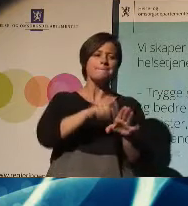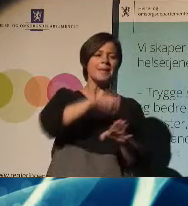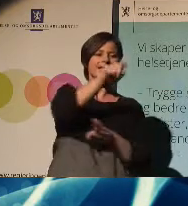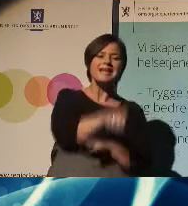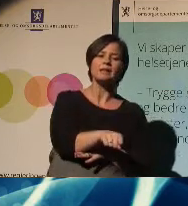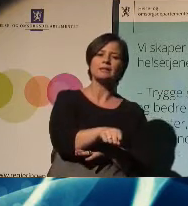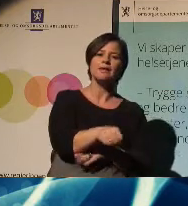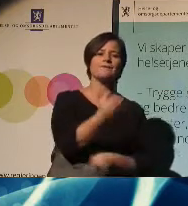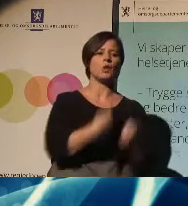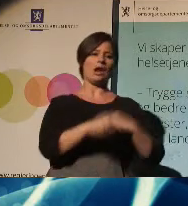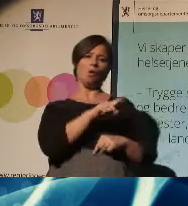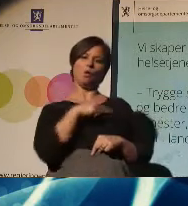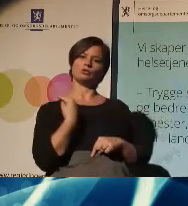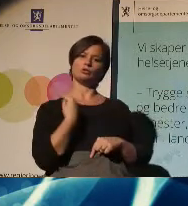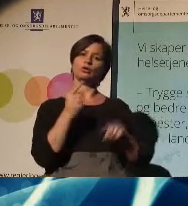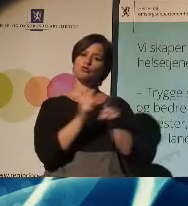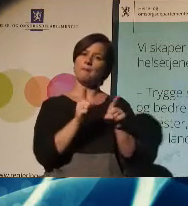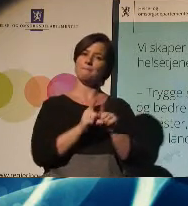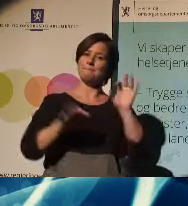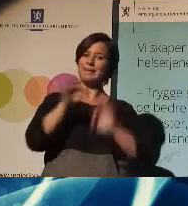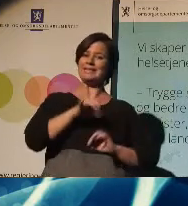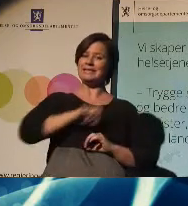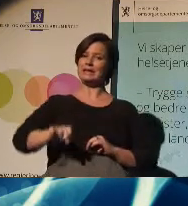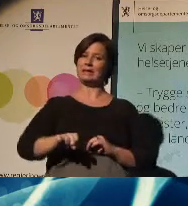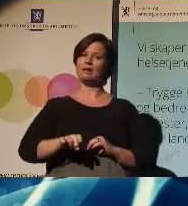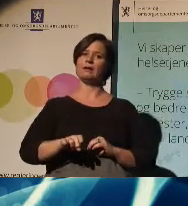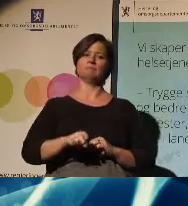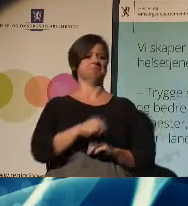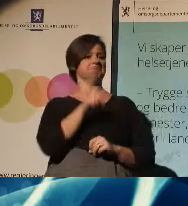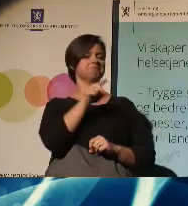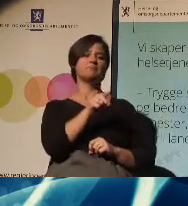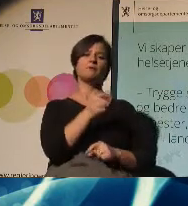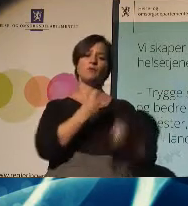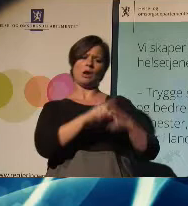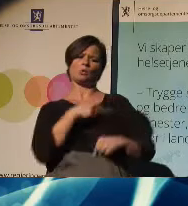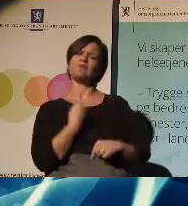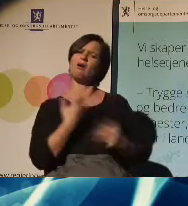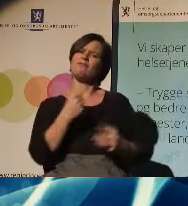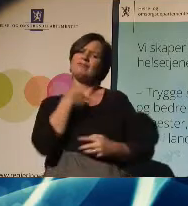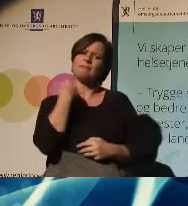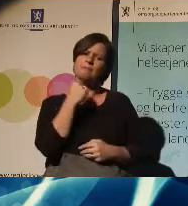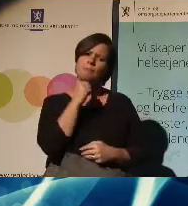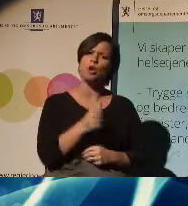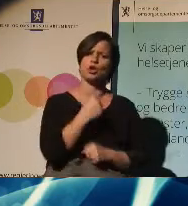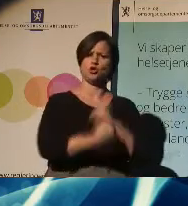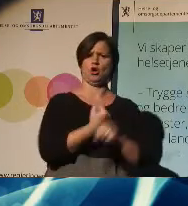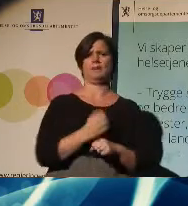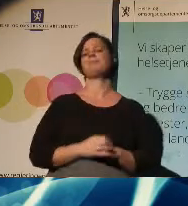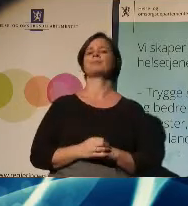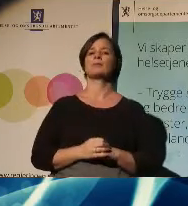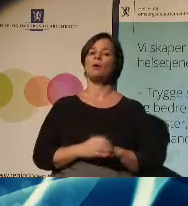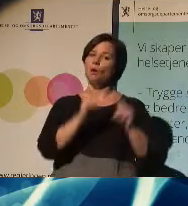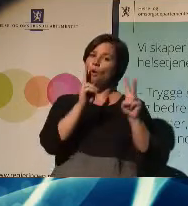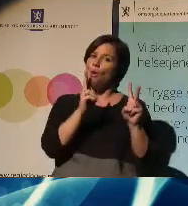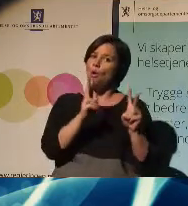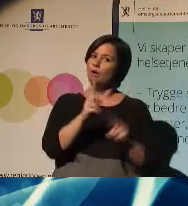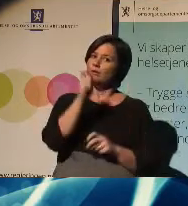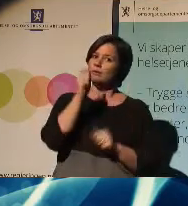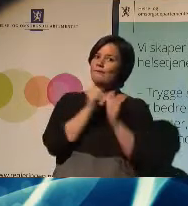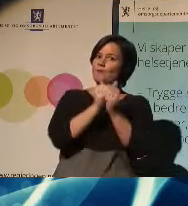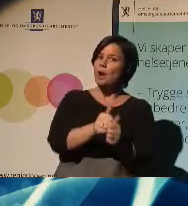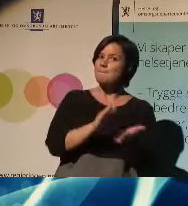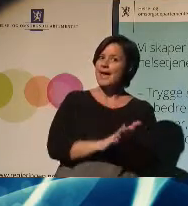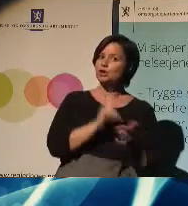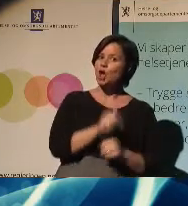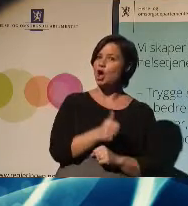us as physicians and therapists what we should do to help our patients. Now, fasten your seatbelts, because this